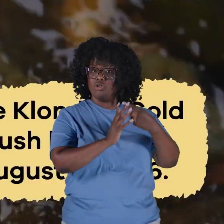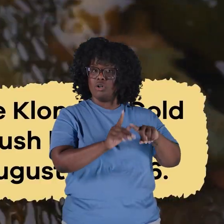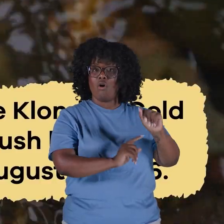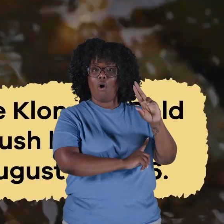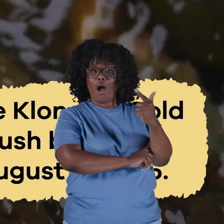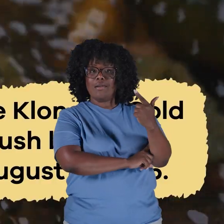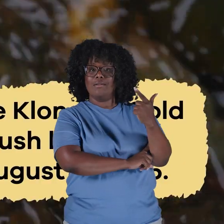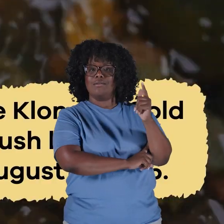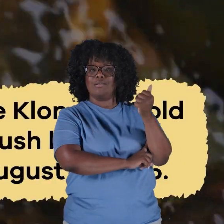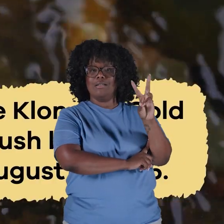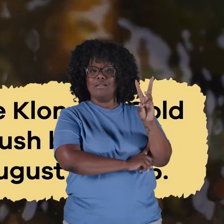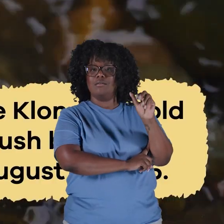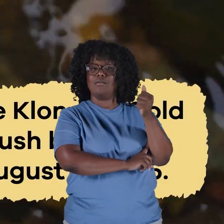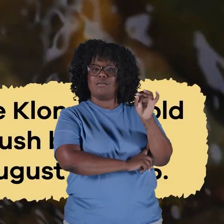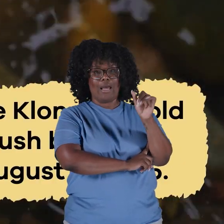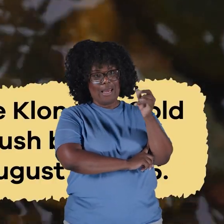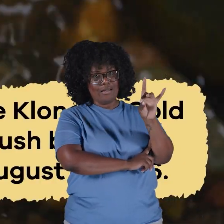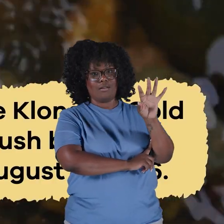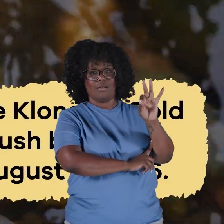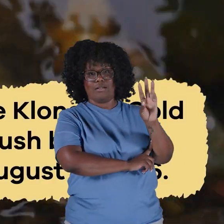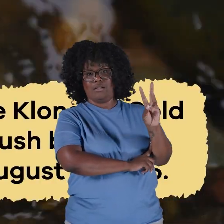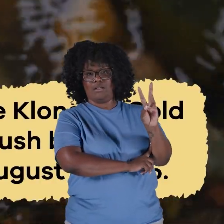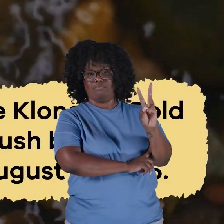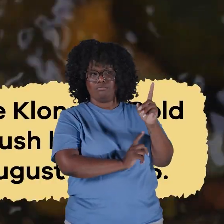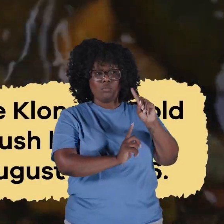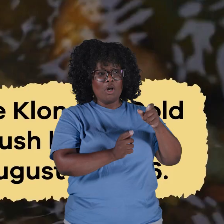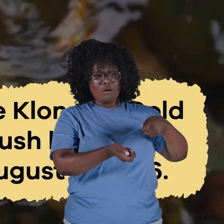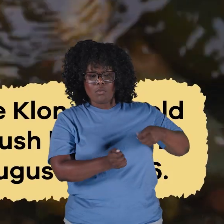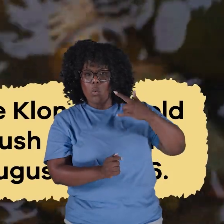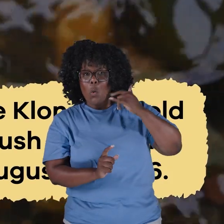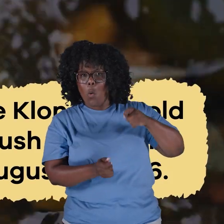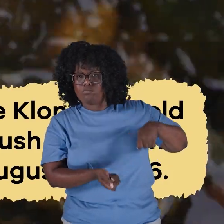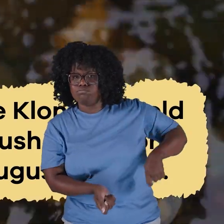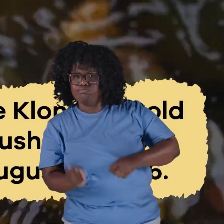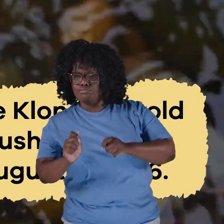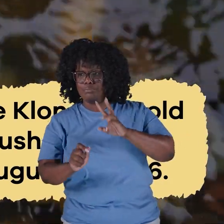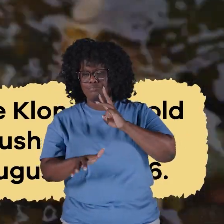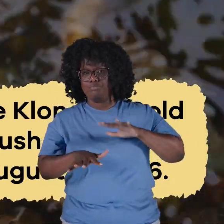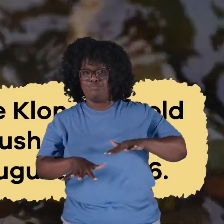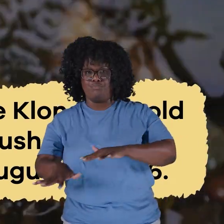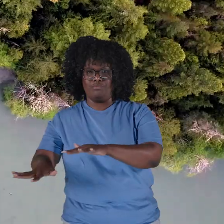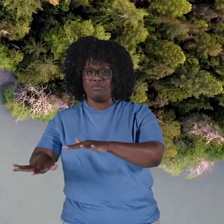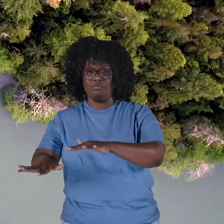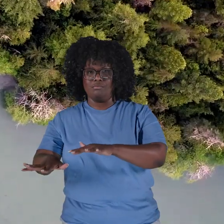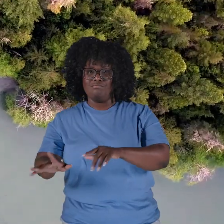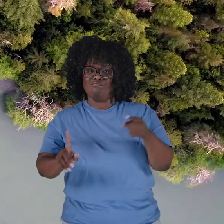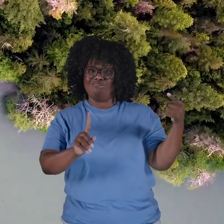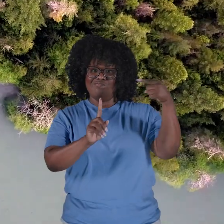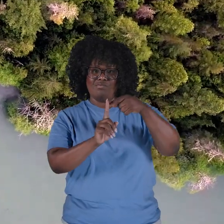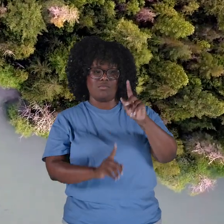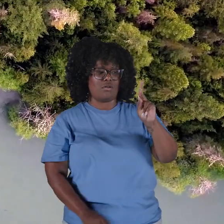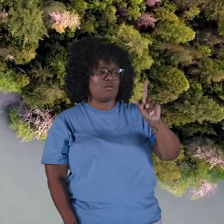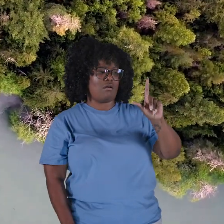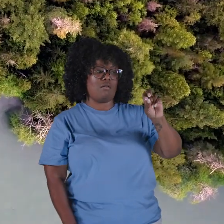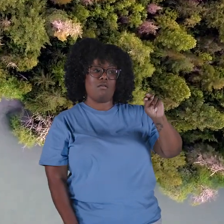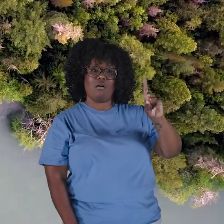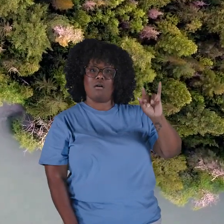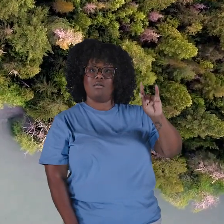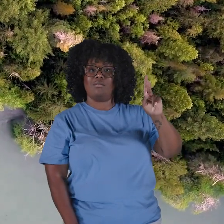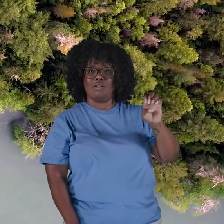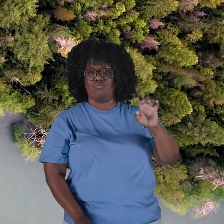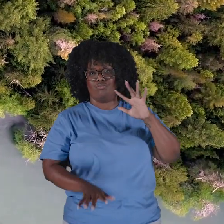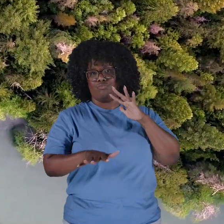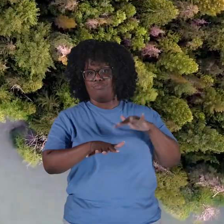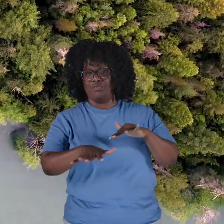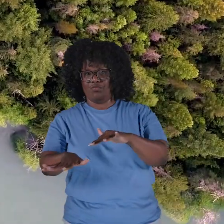August 16, 1896, with the discovery of gold in Rabbit Creek, which was a tributary of